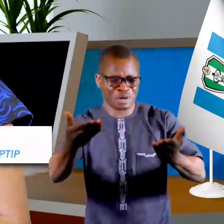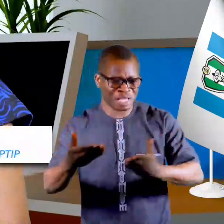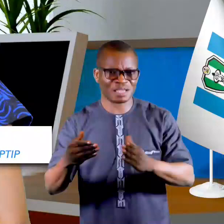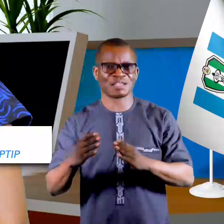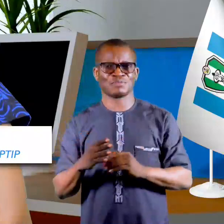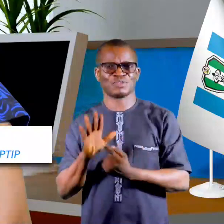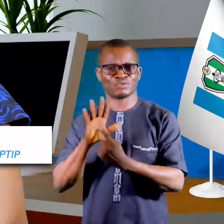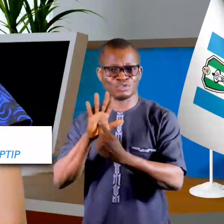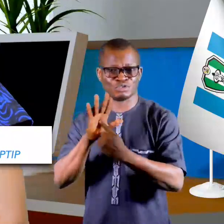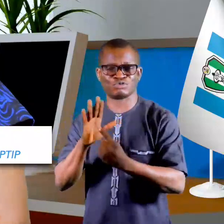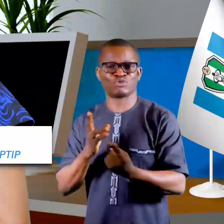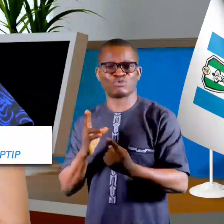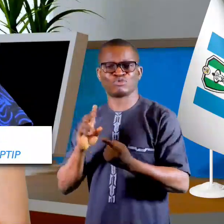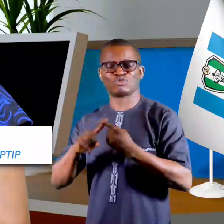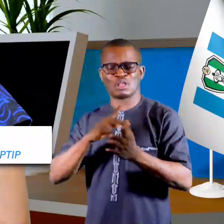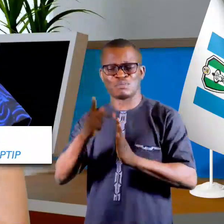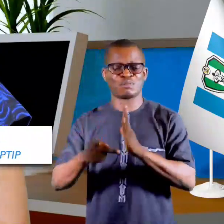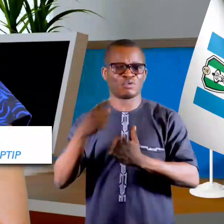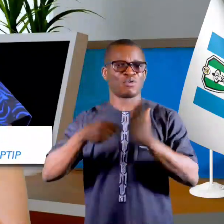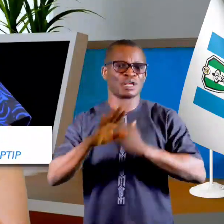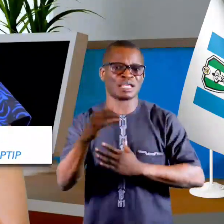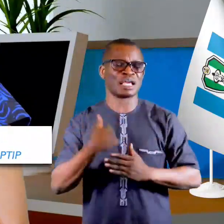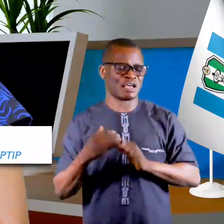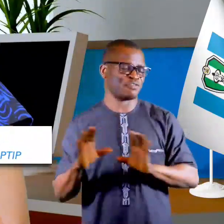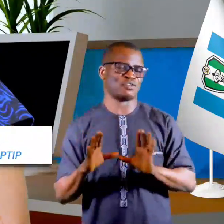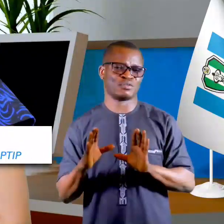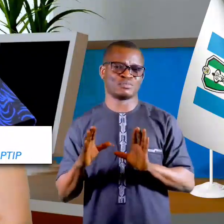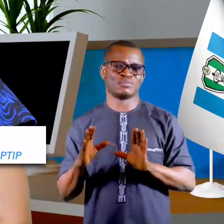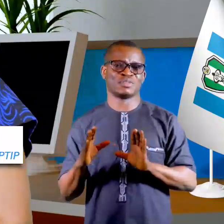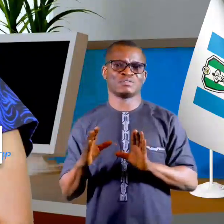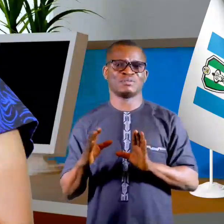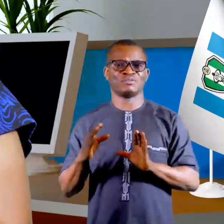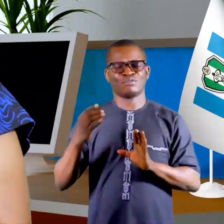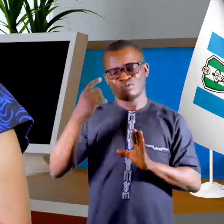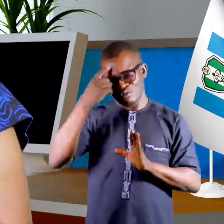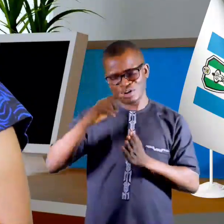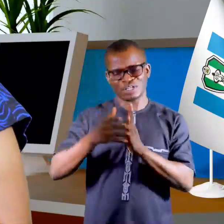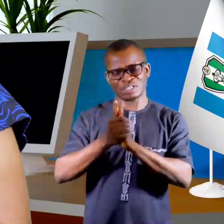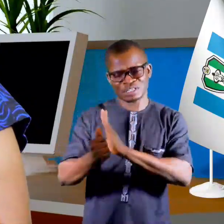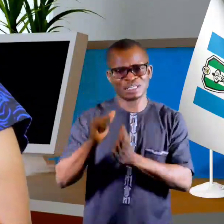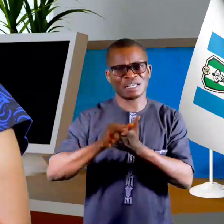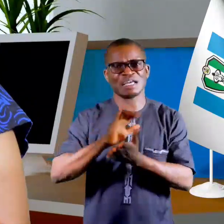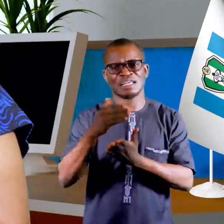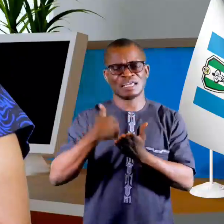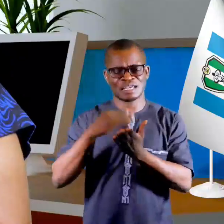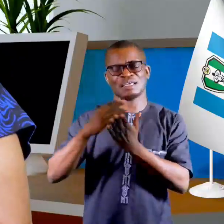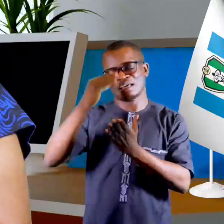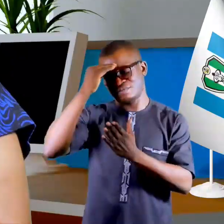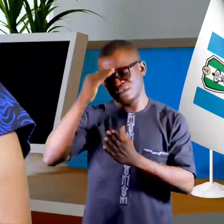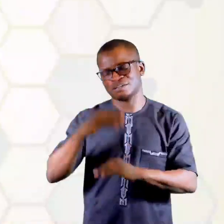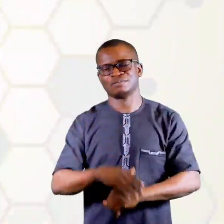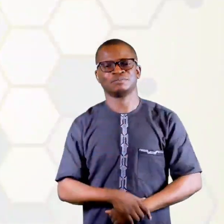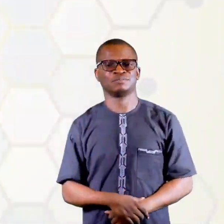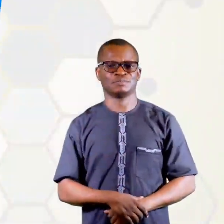they bring their craft to showcase to the public on what they have done with these skills that they have acquired.